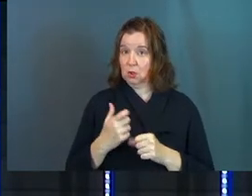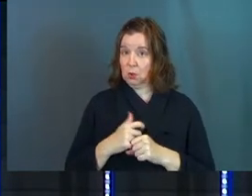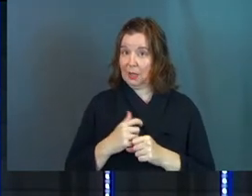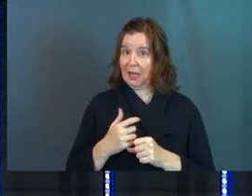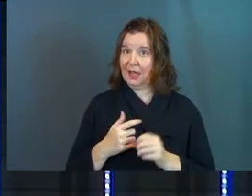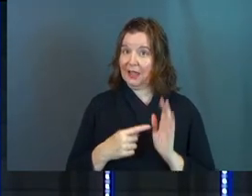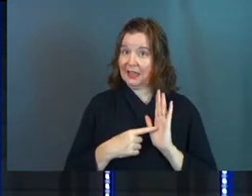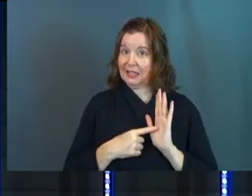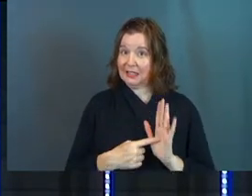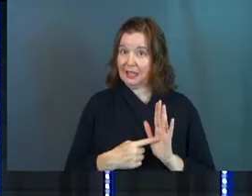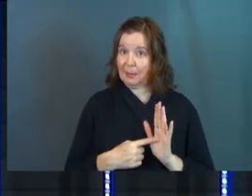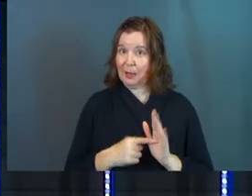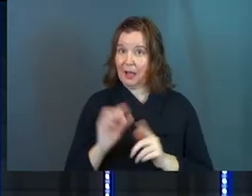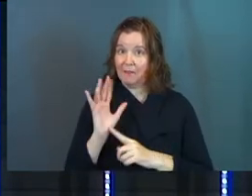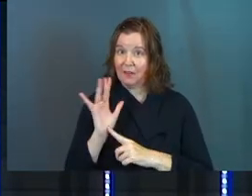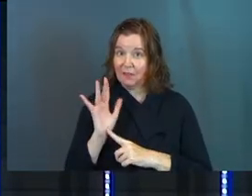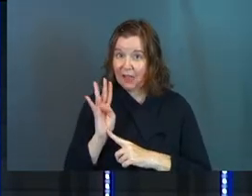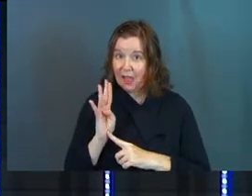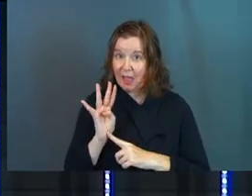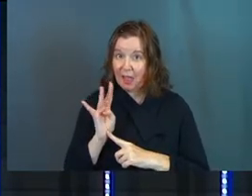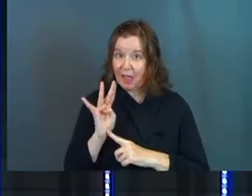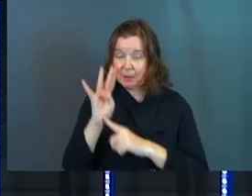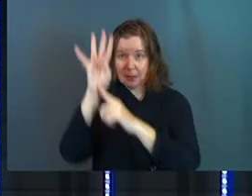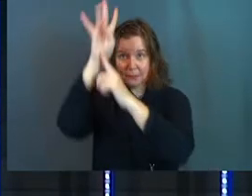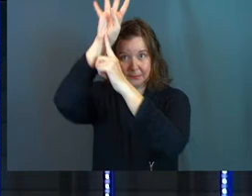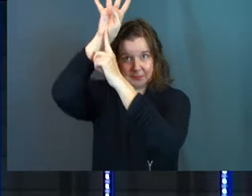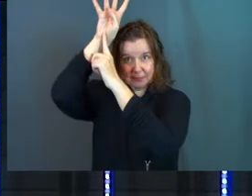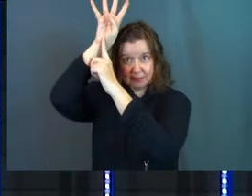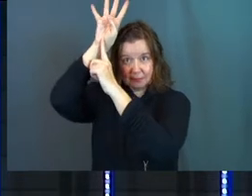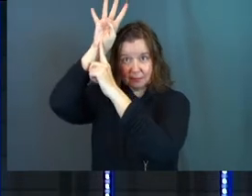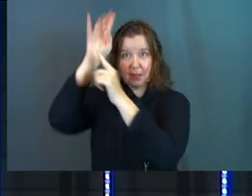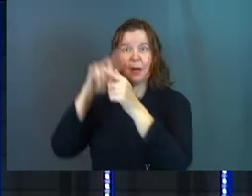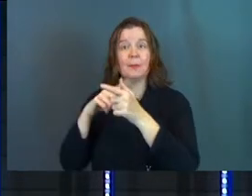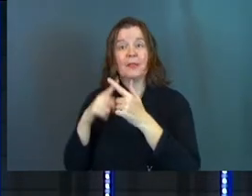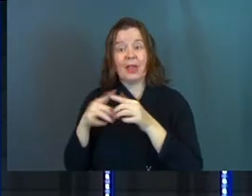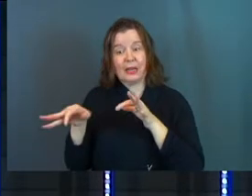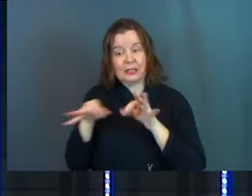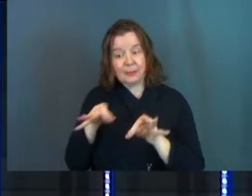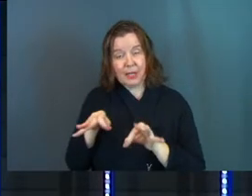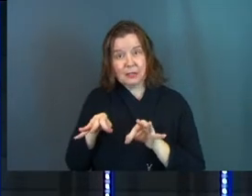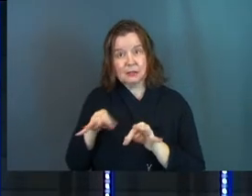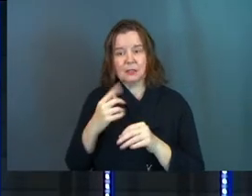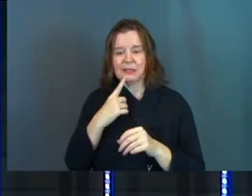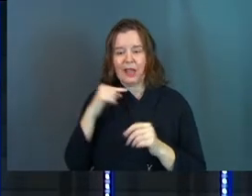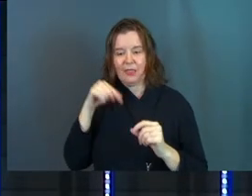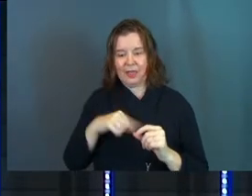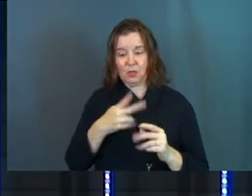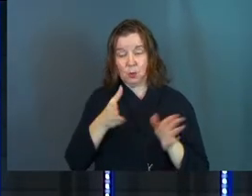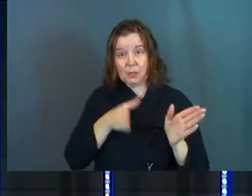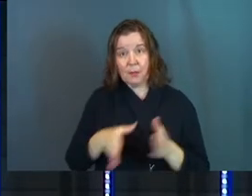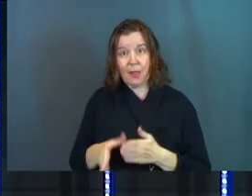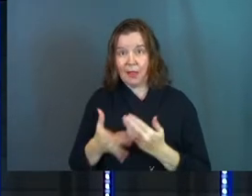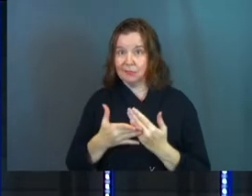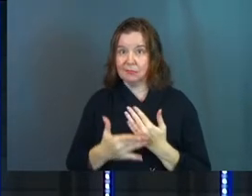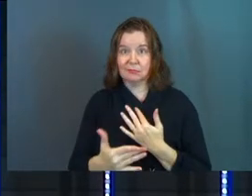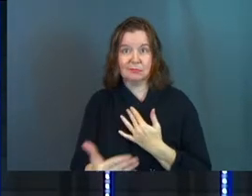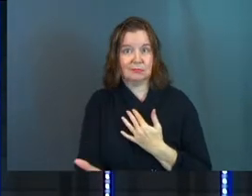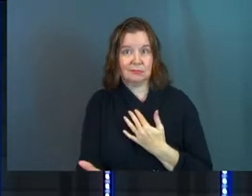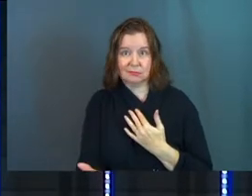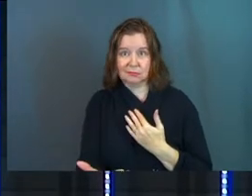the symbol of the little flame above every single head? But then he explains and said, this was the plan all